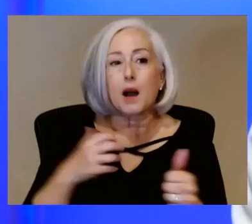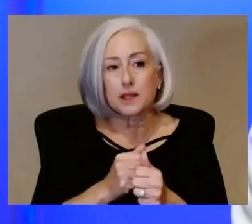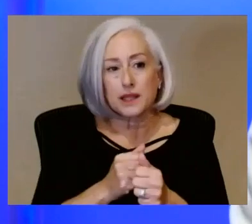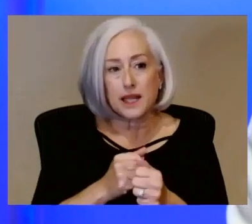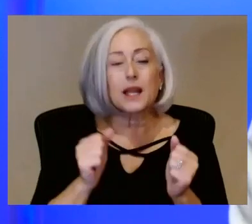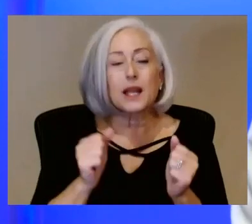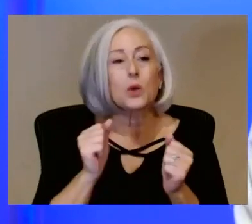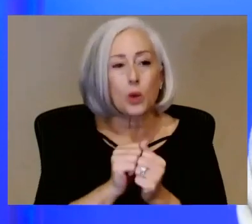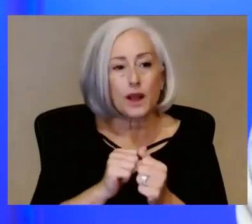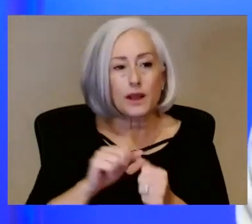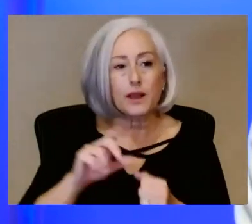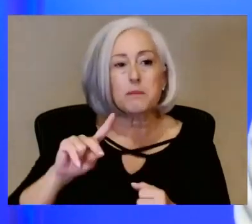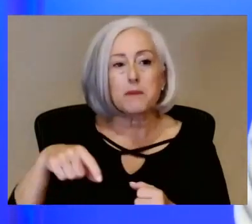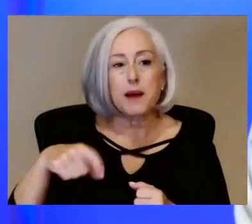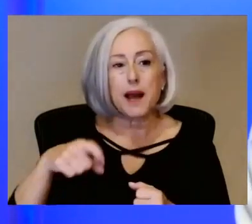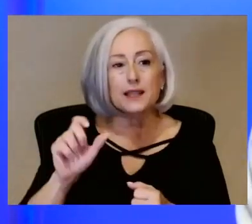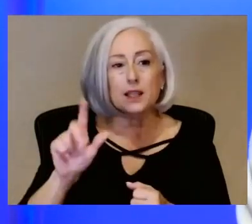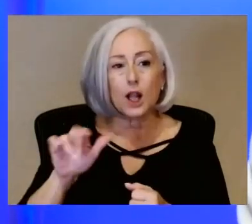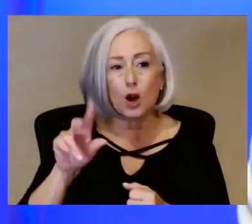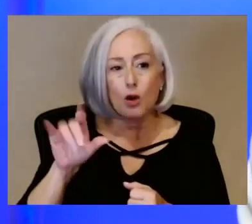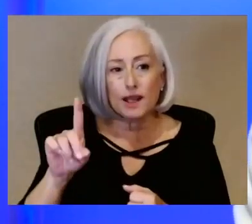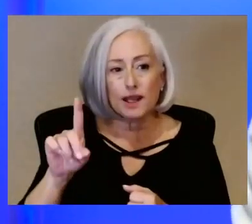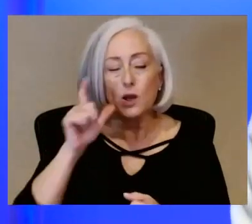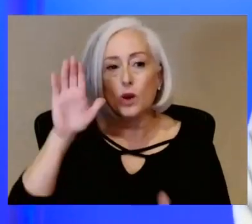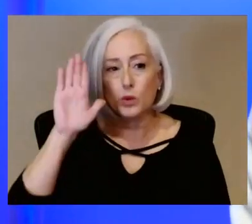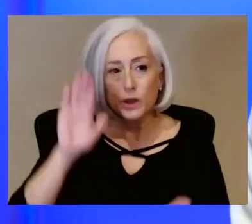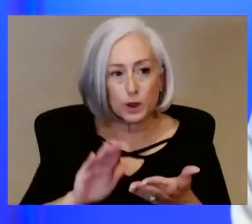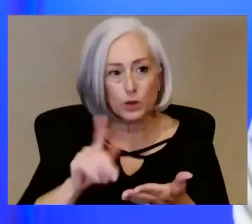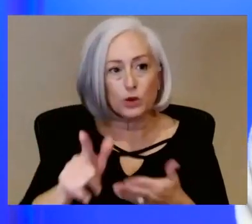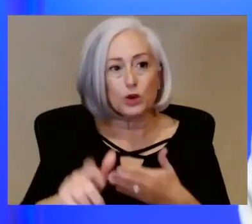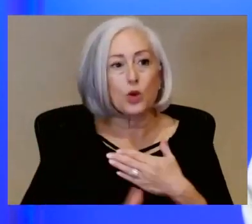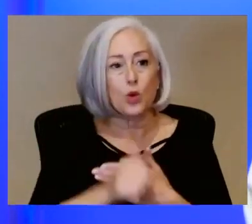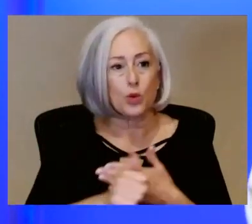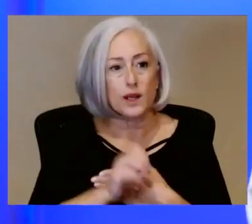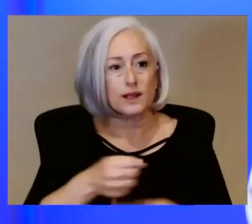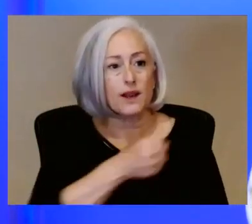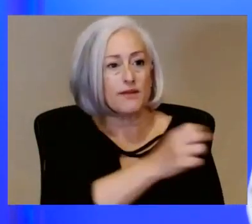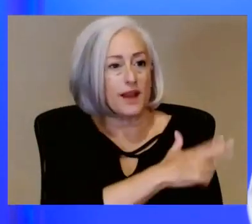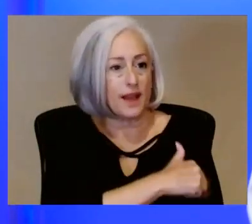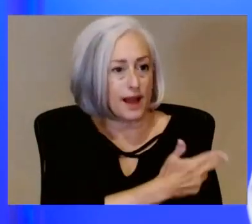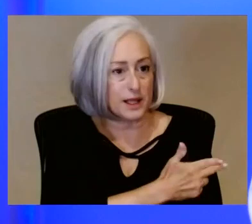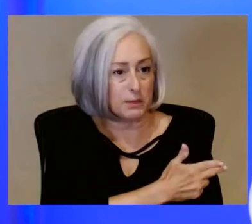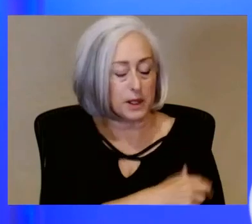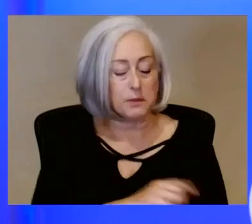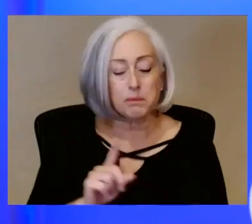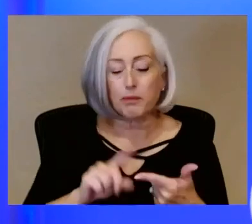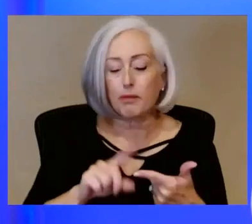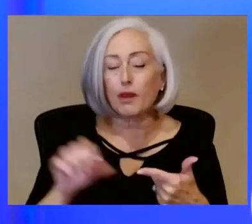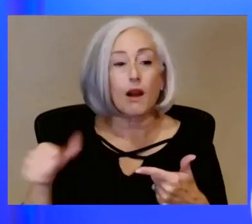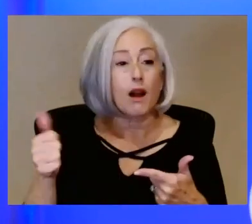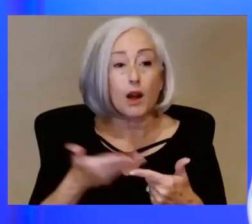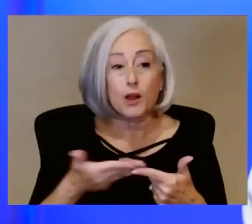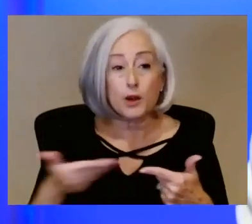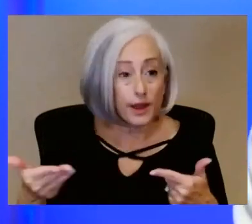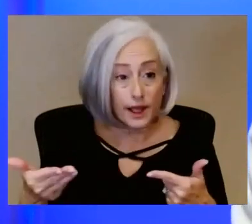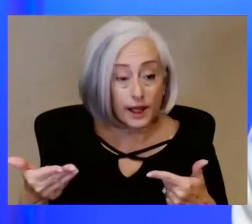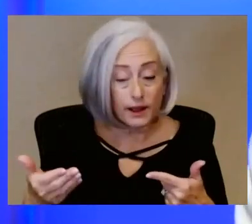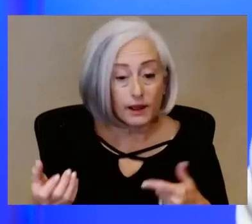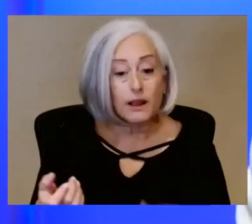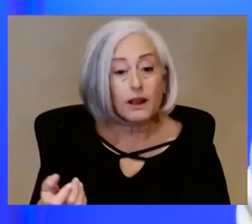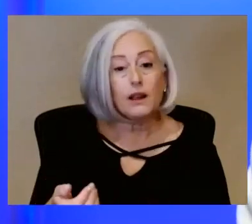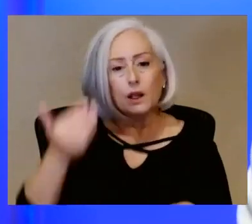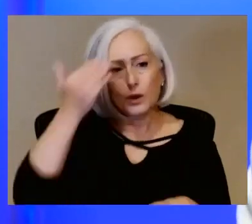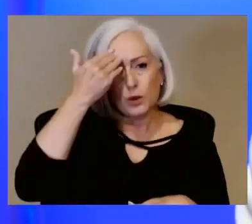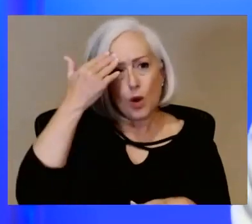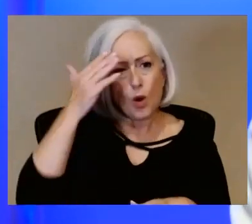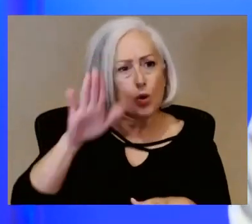to significantly reduce your risk of hospitalization. The other things that the readers can do is obviously understand where they are, what situations are